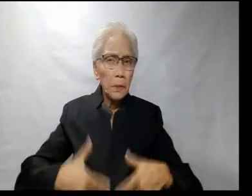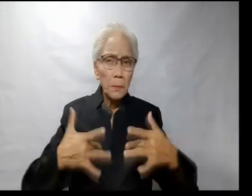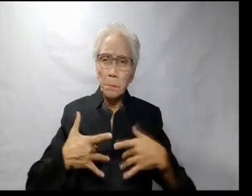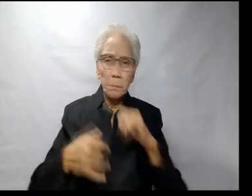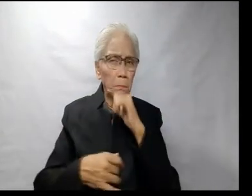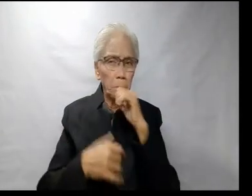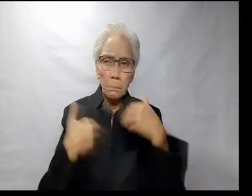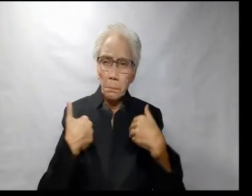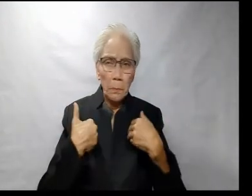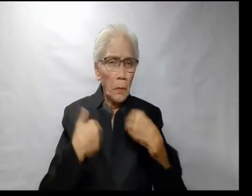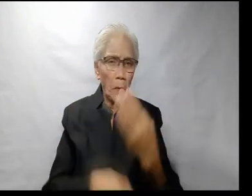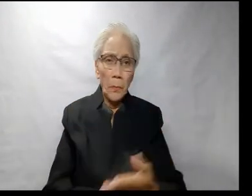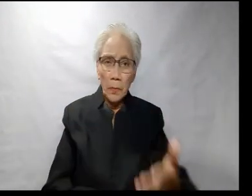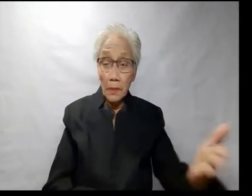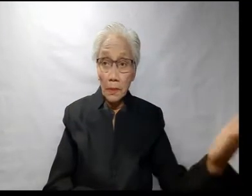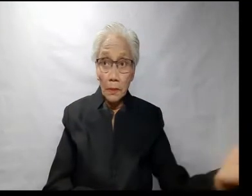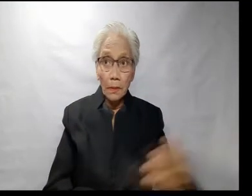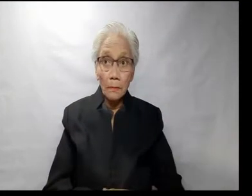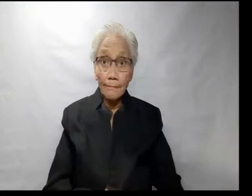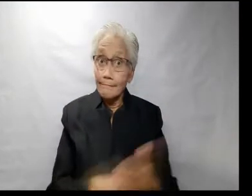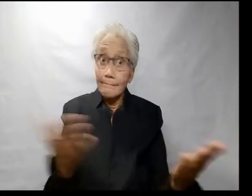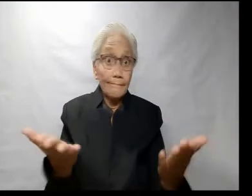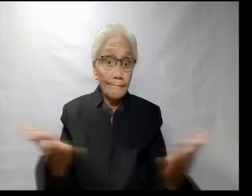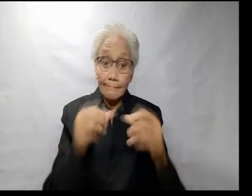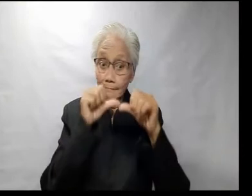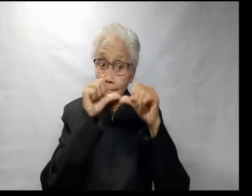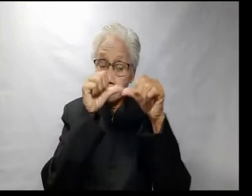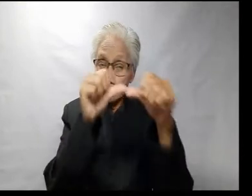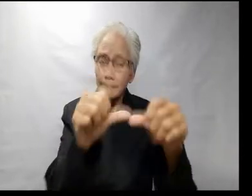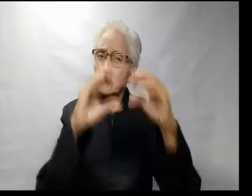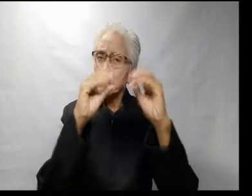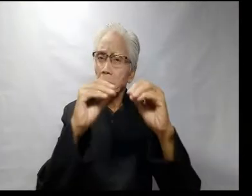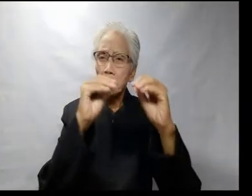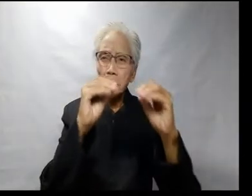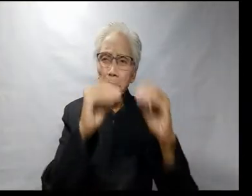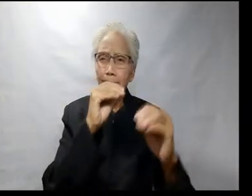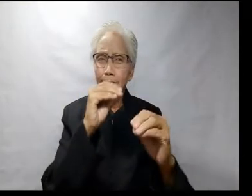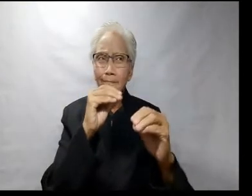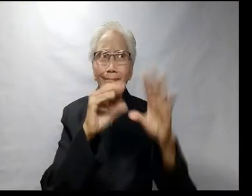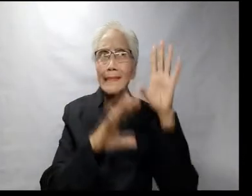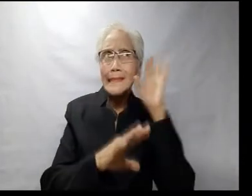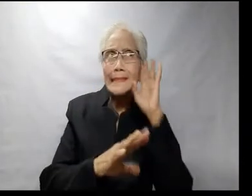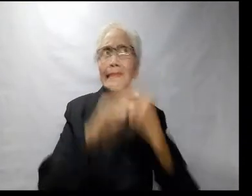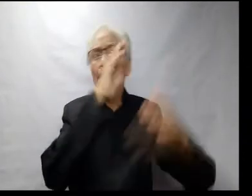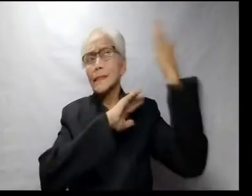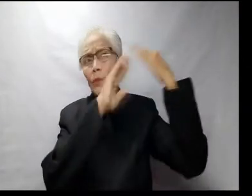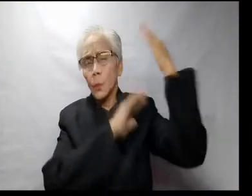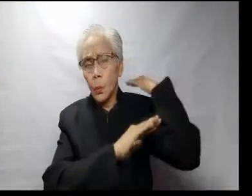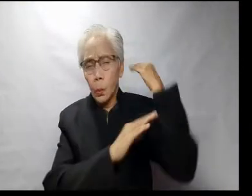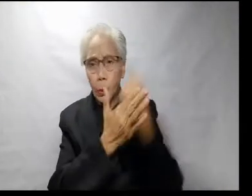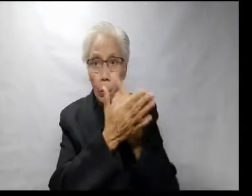not consist of possessions. This is a very consistent teaching we've been hearing since last